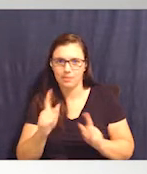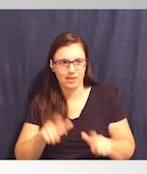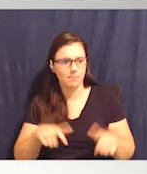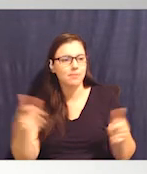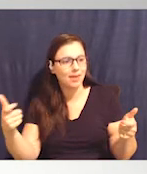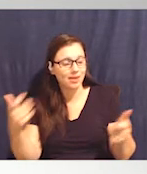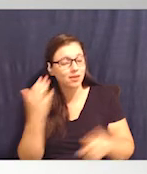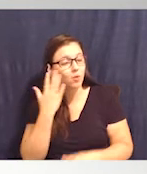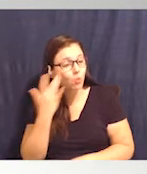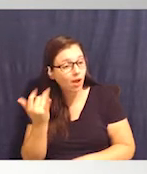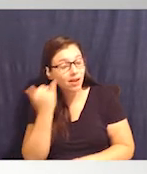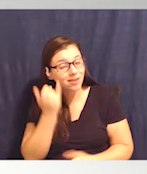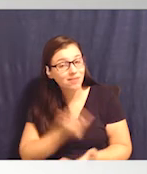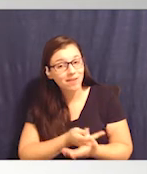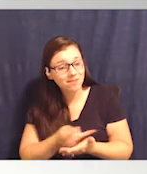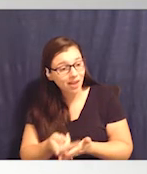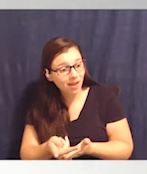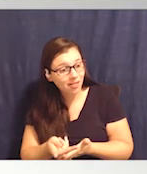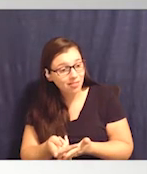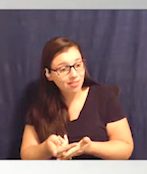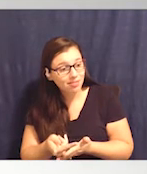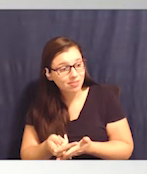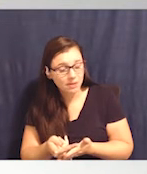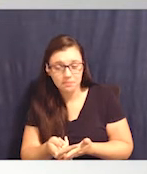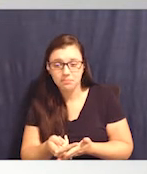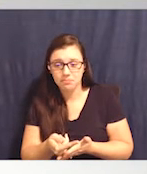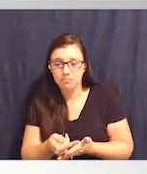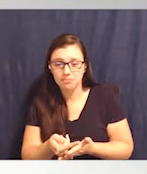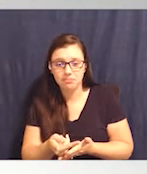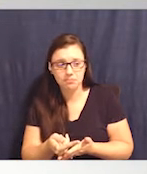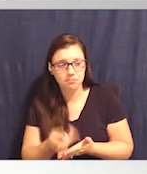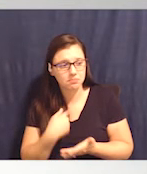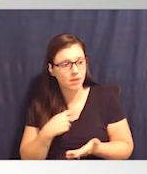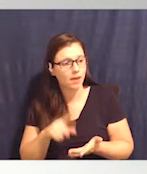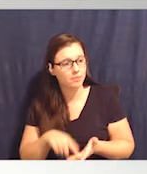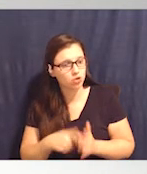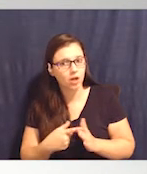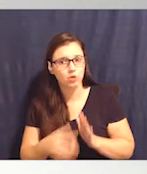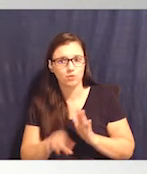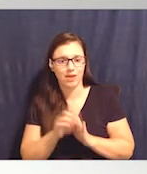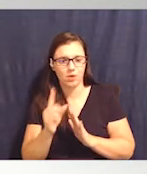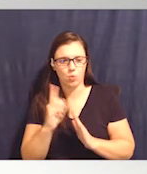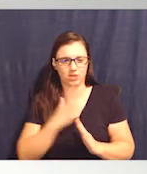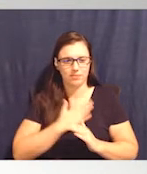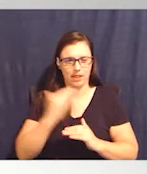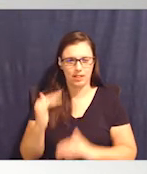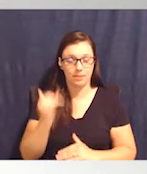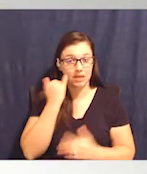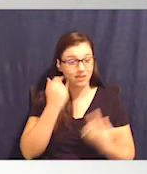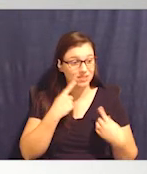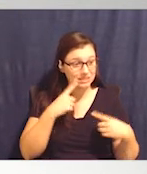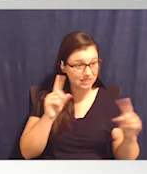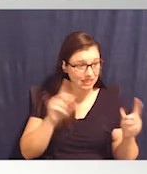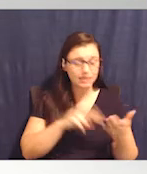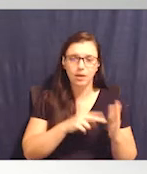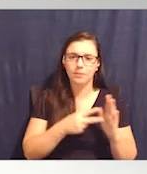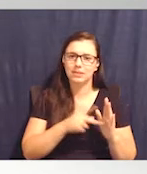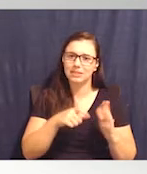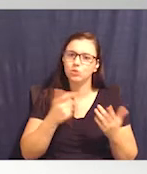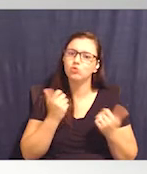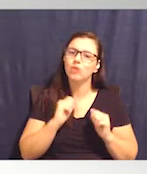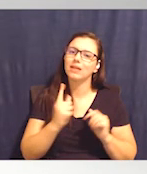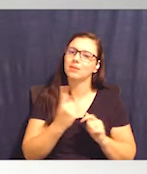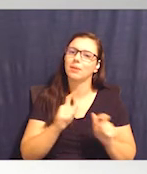failed, I knew I'm starting to find where my limit is, but if I succeed, it means I need to try something even bigger.